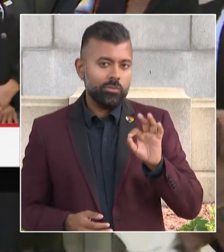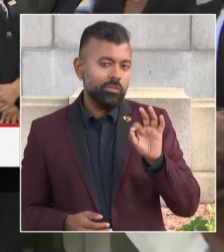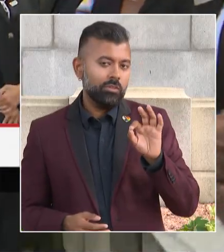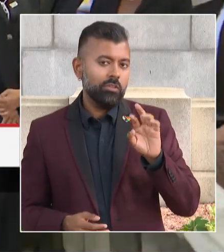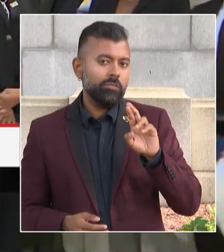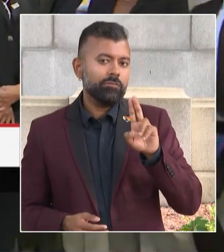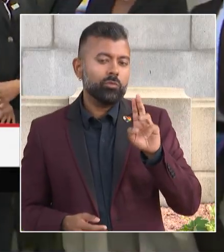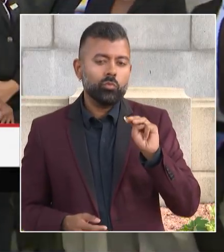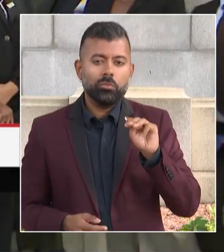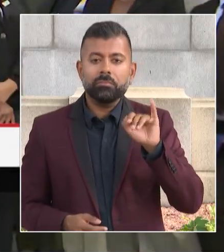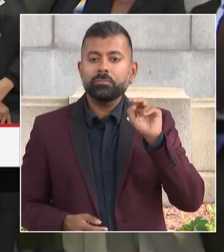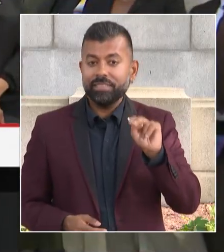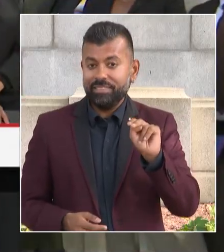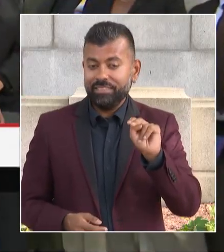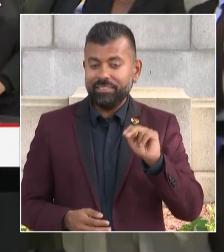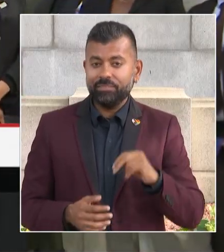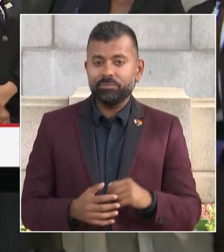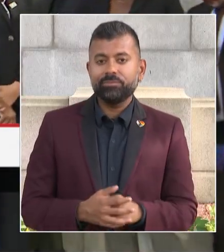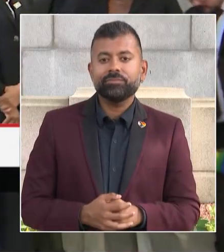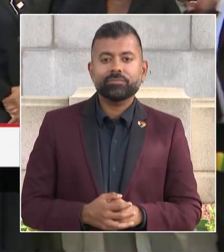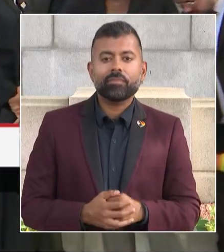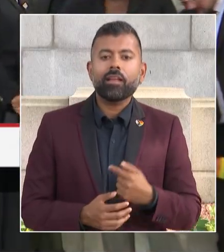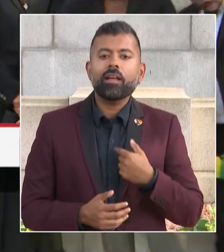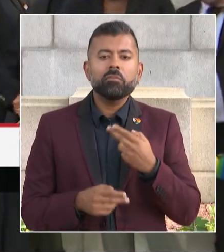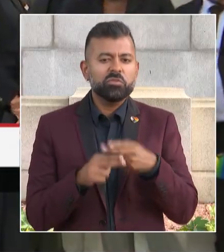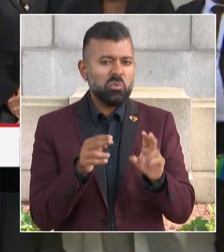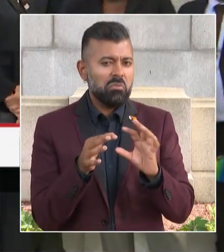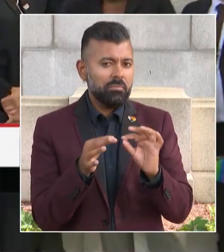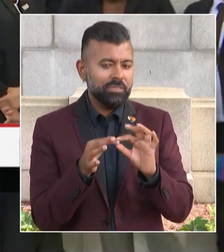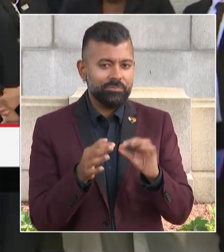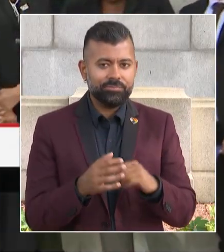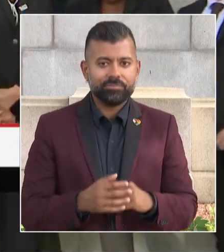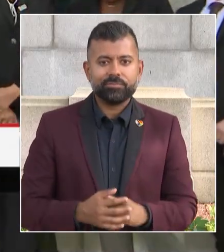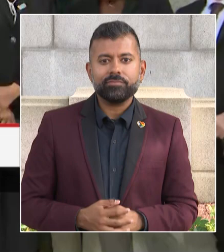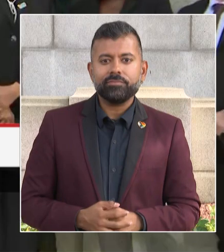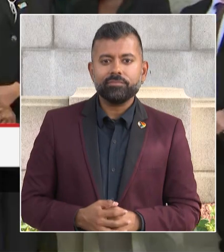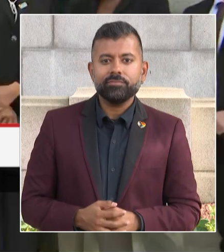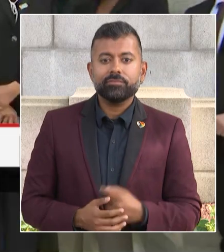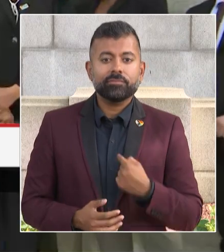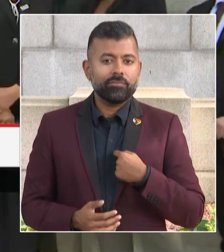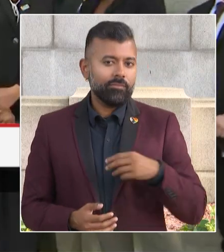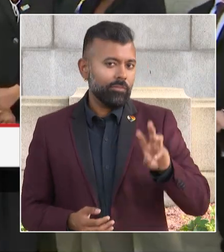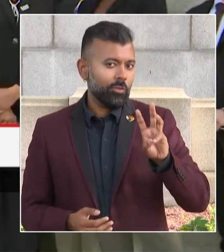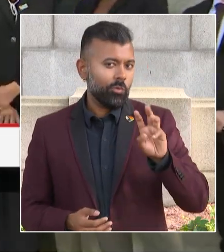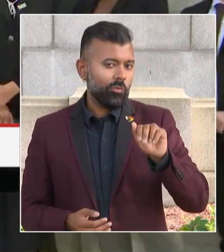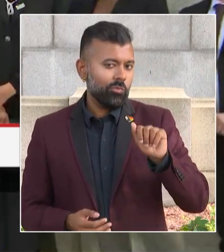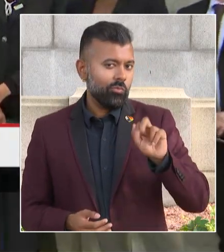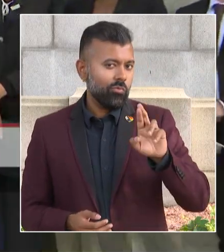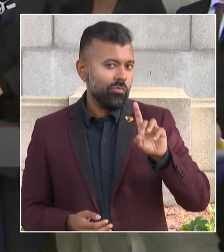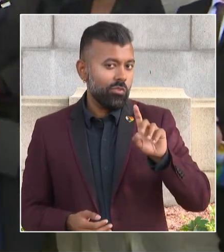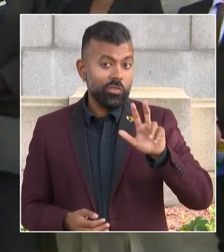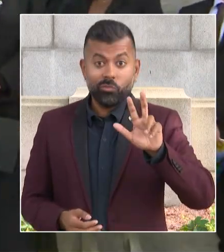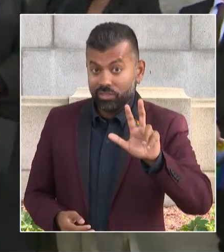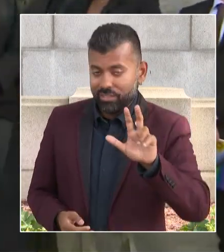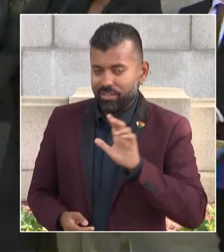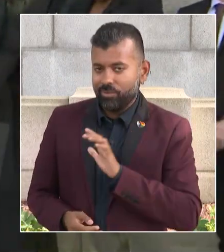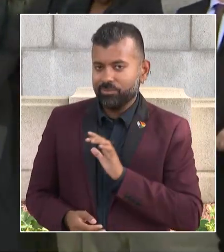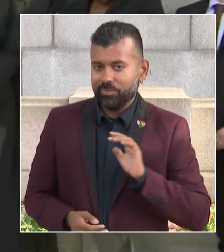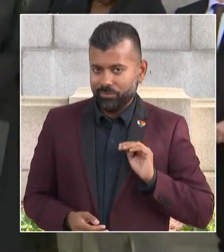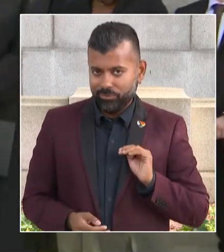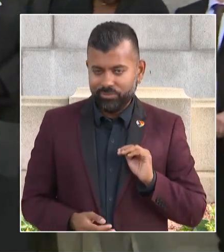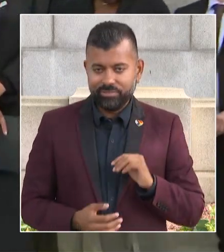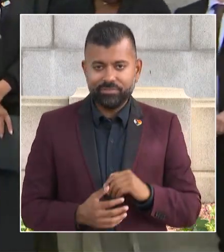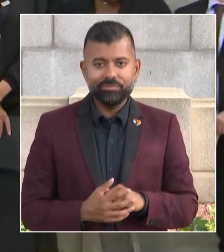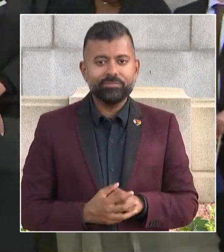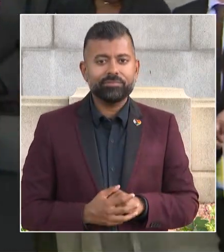Well, I'll be super brief. I'm Matt Fruman. I'm the Ward 3 council member. And I just have to